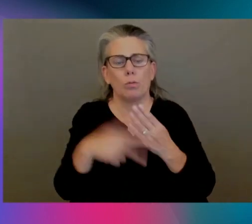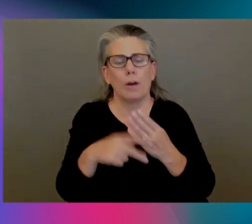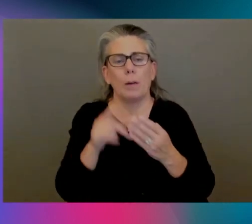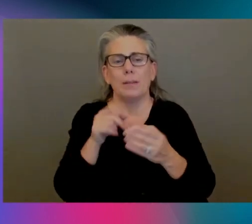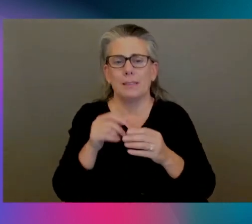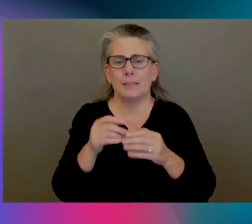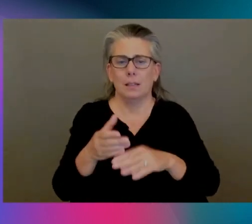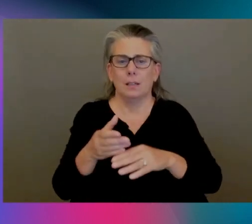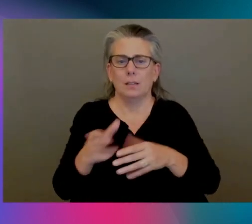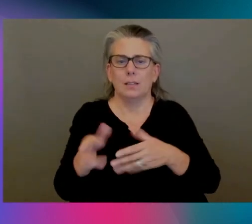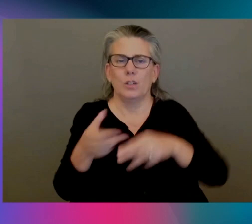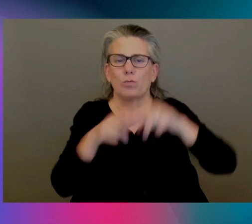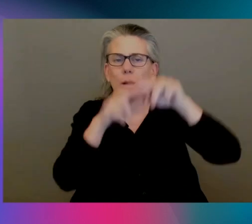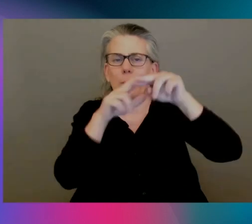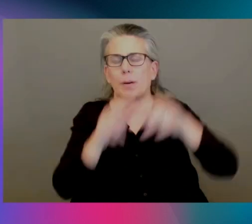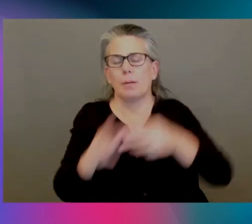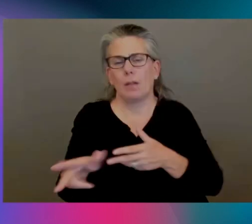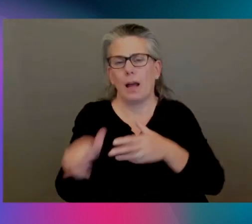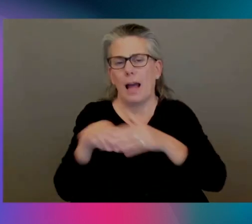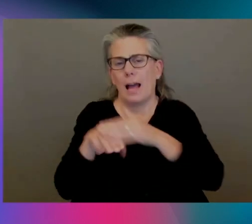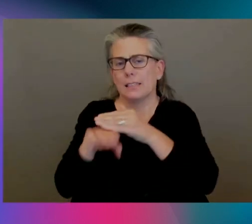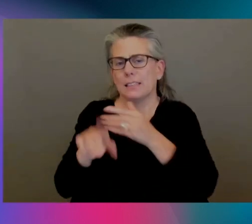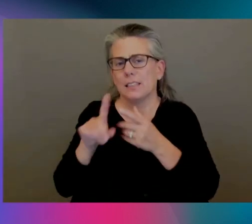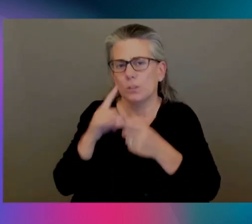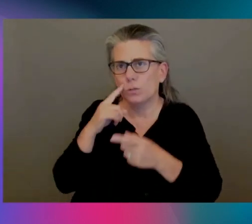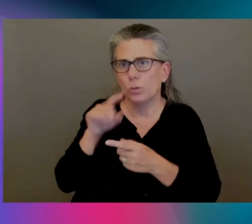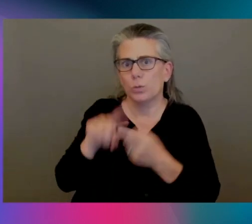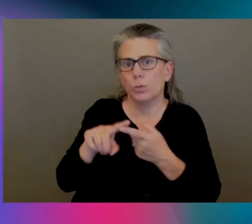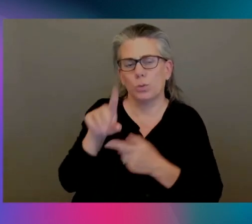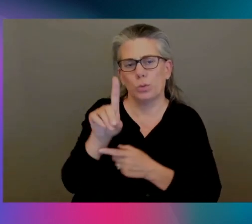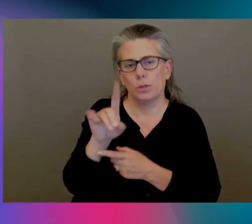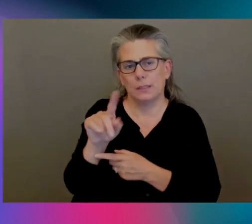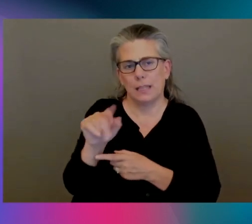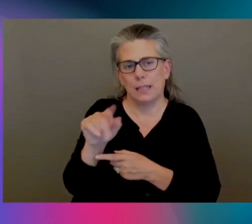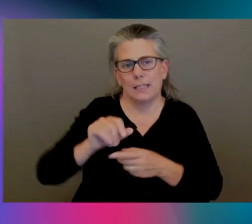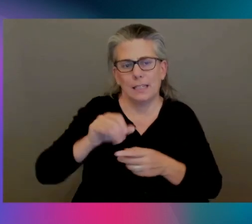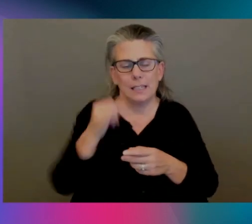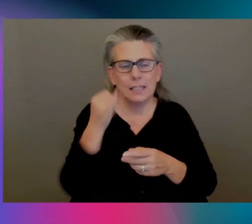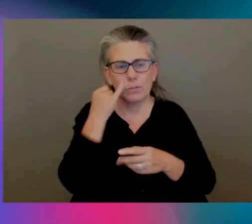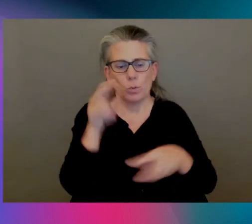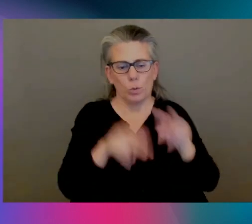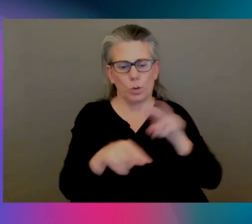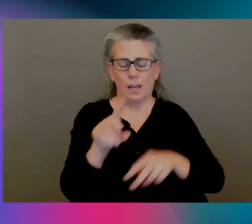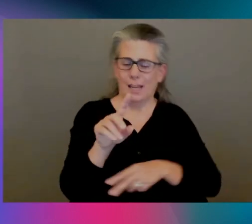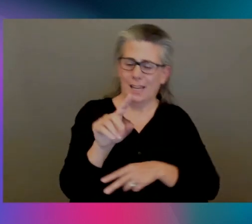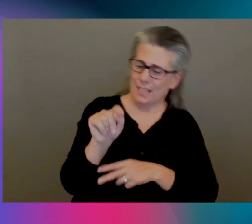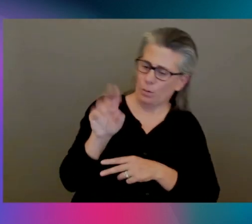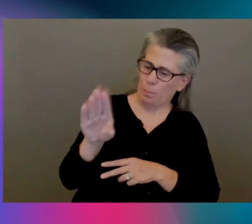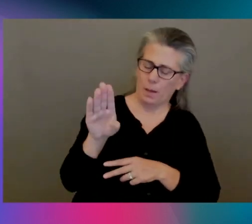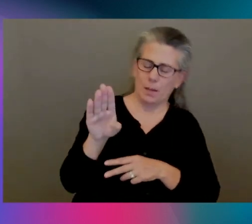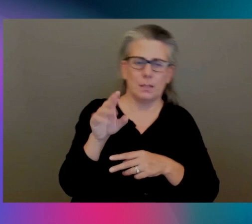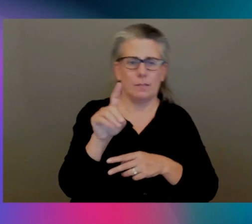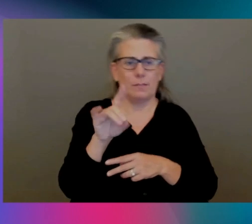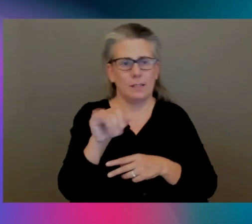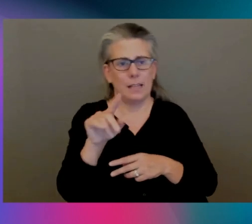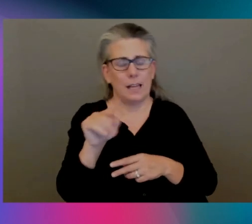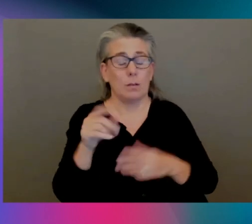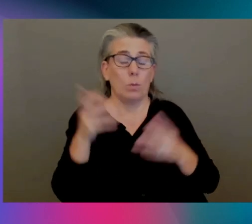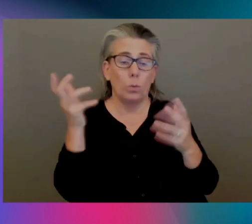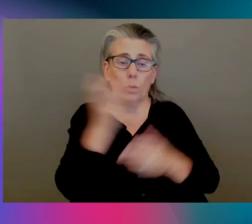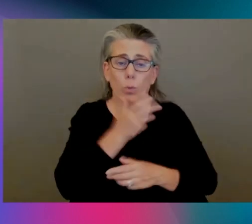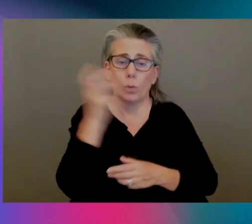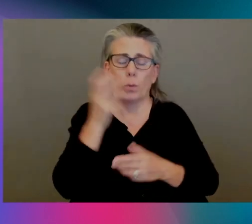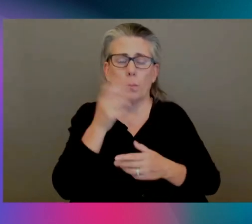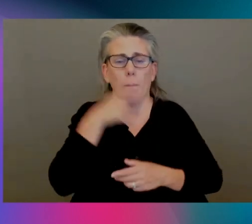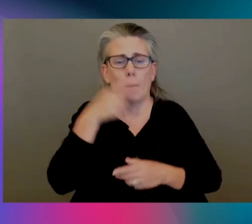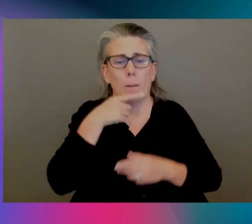So AWS covers the cost of storage, and when you're looking at petabytes of data, that's an incredible public benefit. So this is data for the public